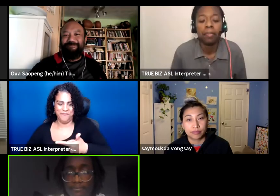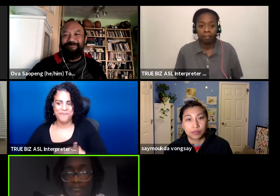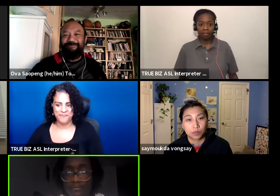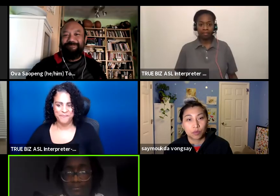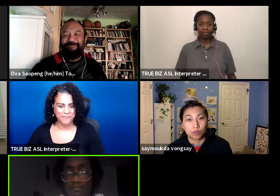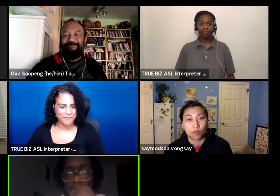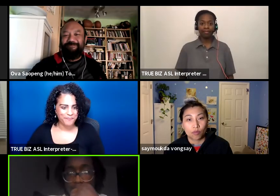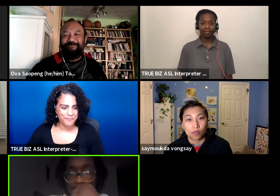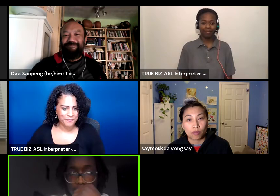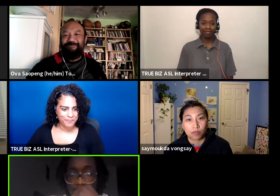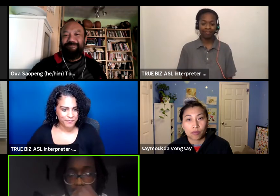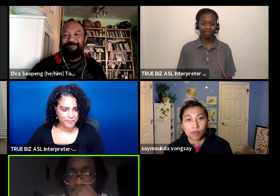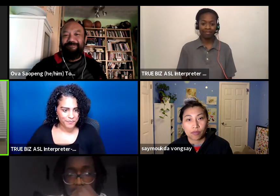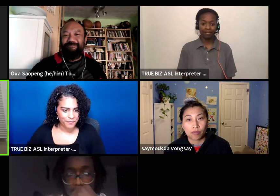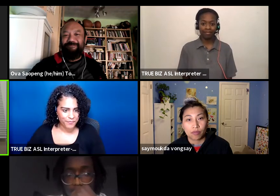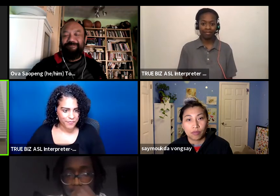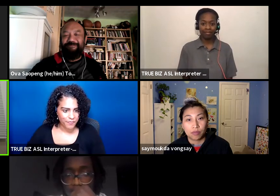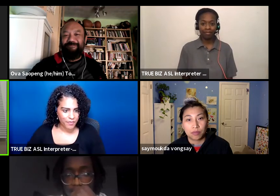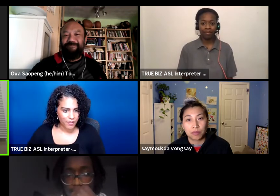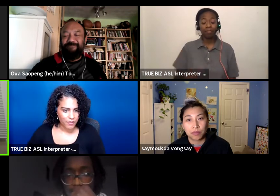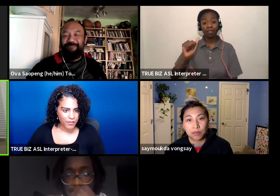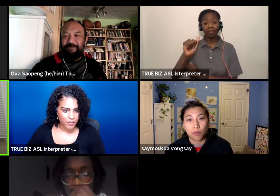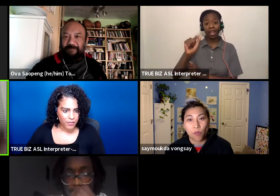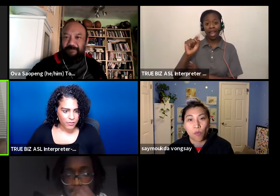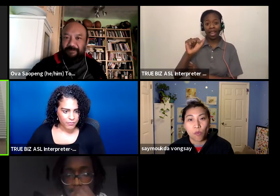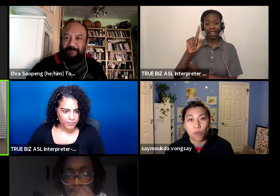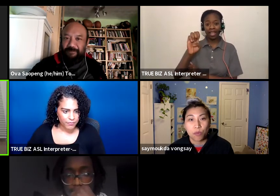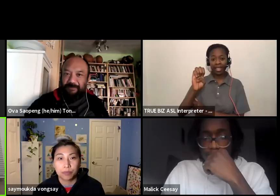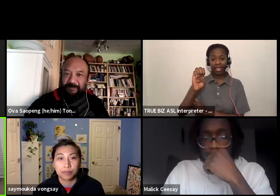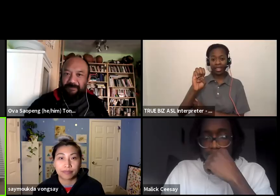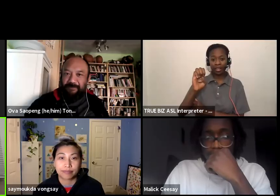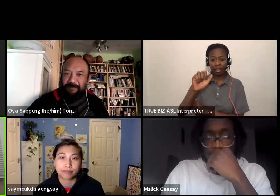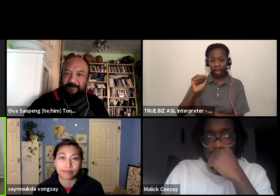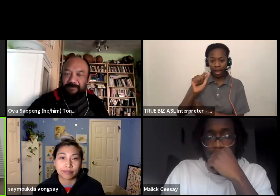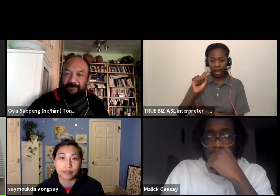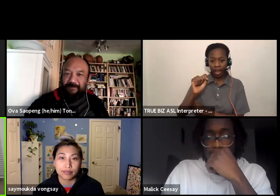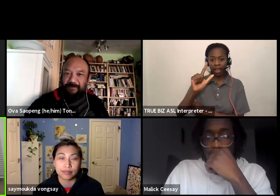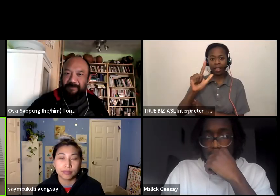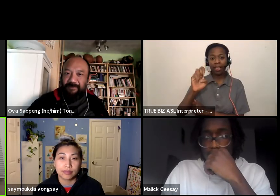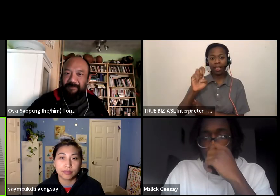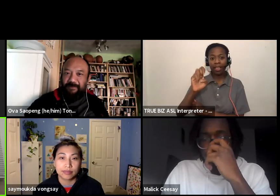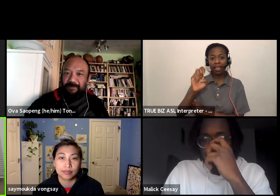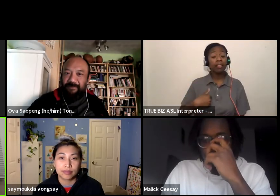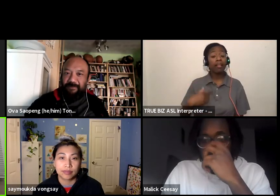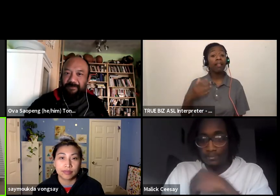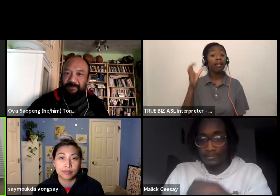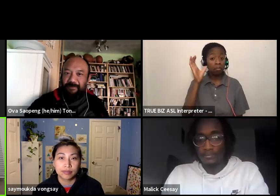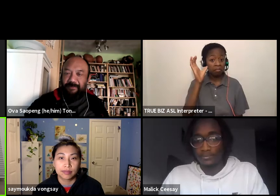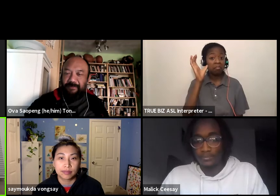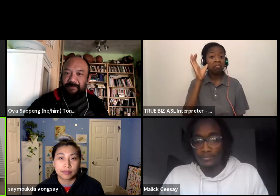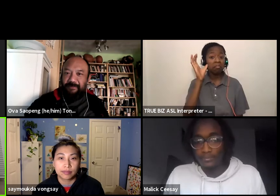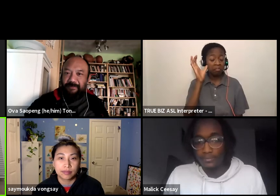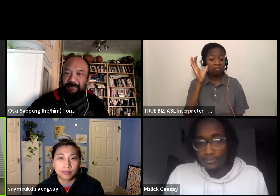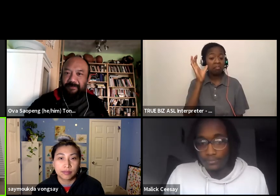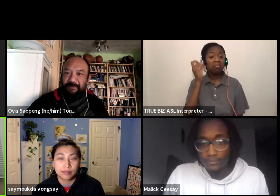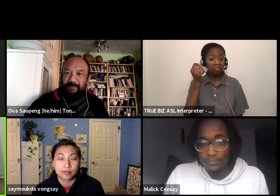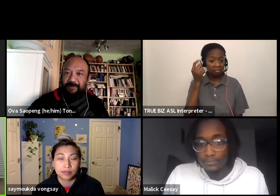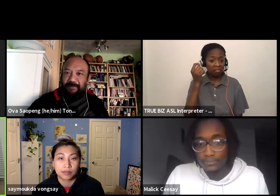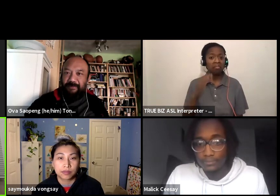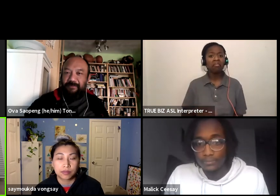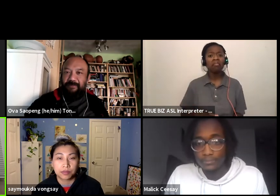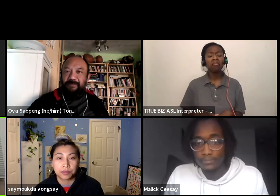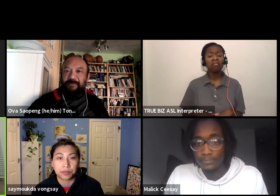I hear that a lot. Mm-hmm. I mean, one of the things, just to kind of what I'm hearing mainly too, is just the fact that, you know,